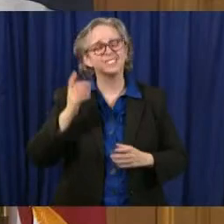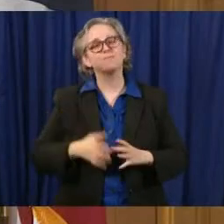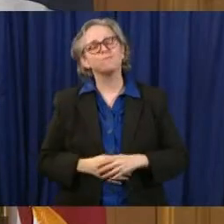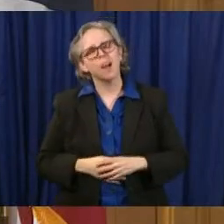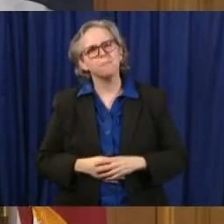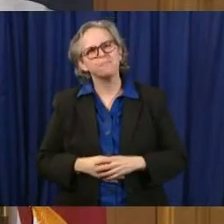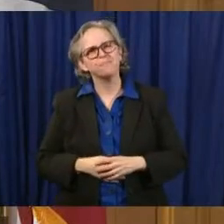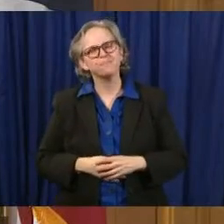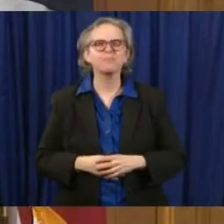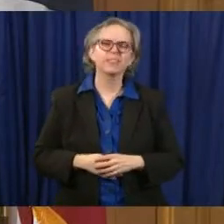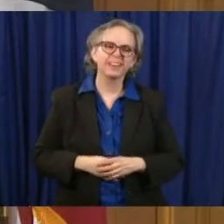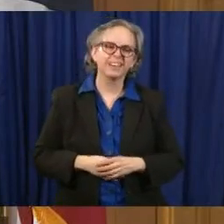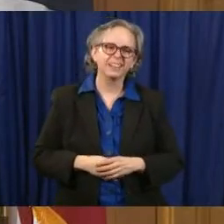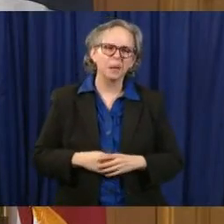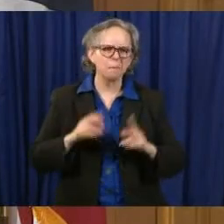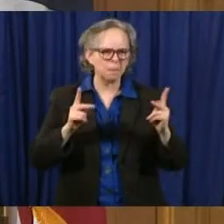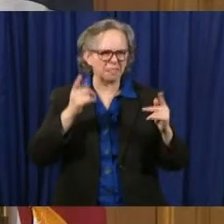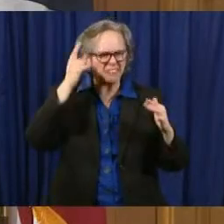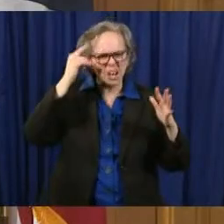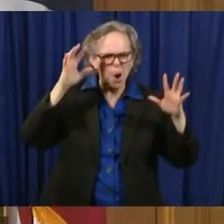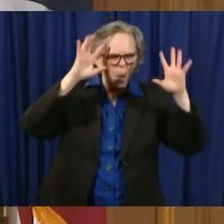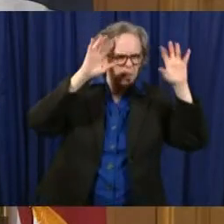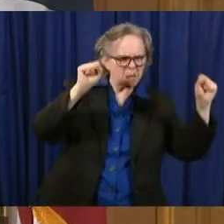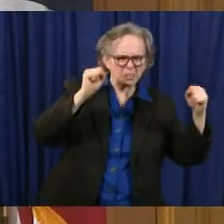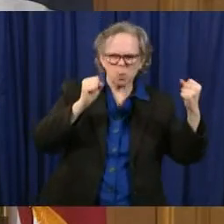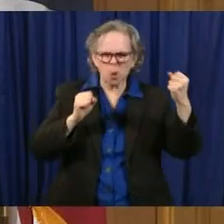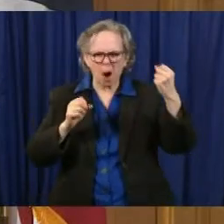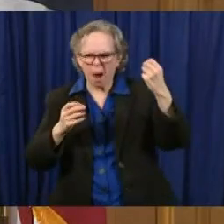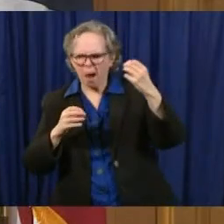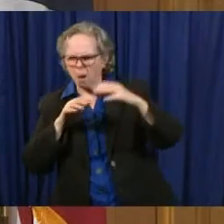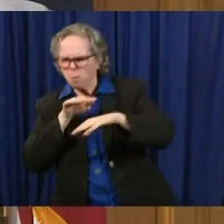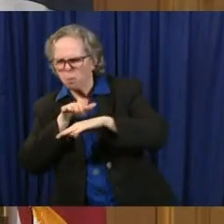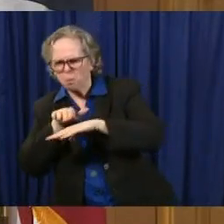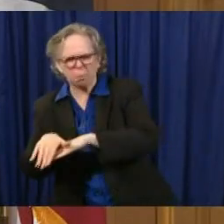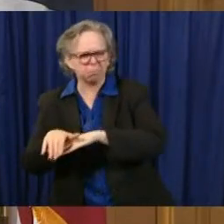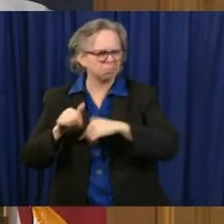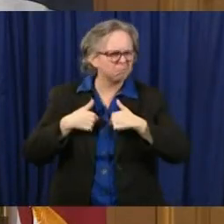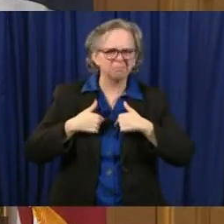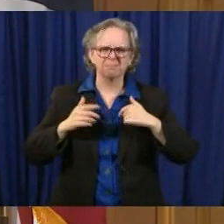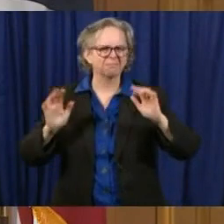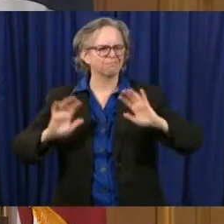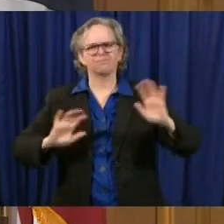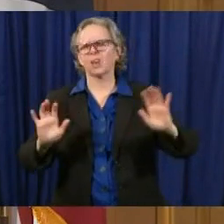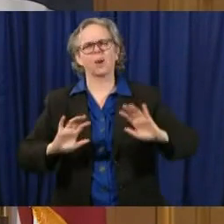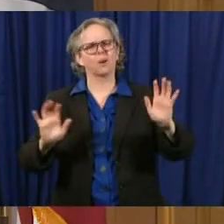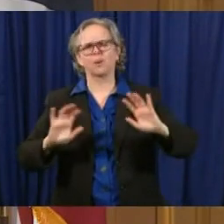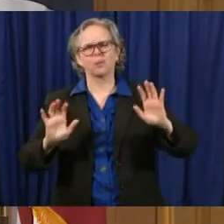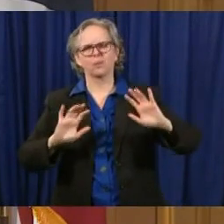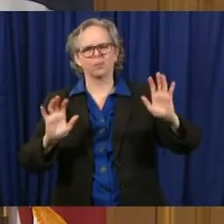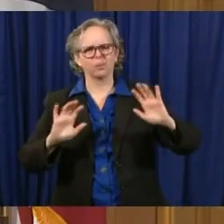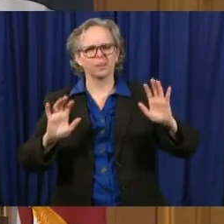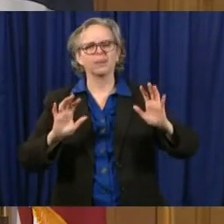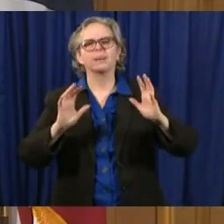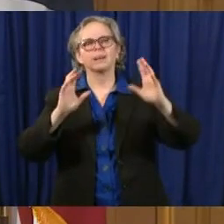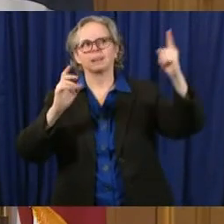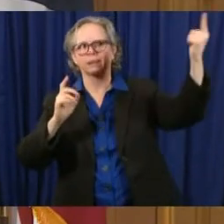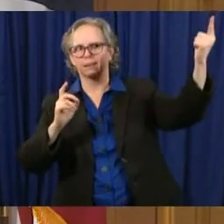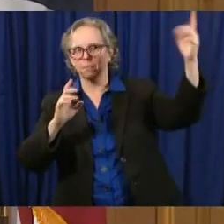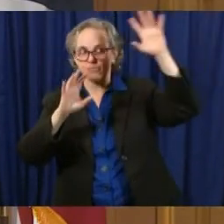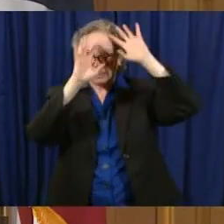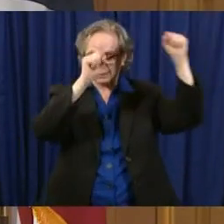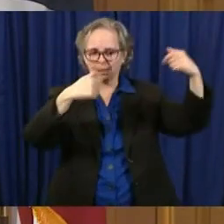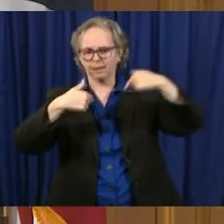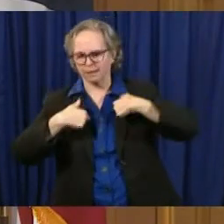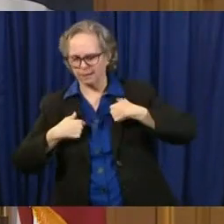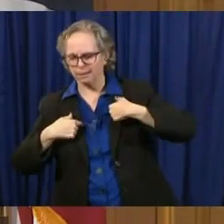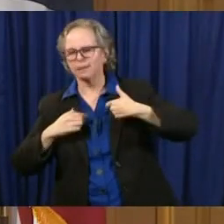is the president going to do this or is the governors are going to do this? I mean, this is a work in progress. We all are trying to work